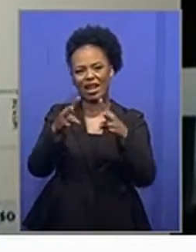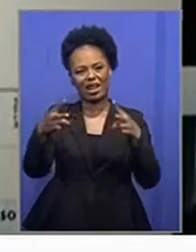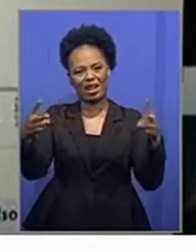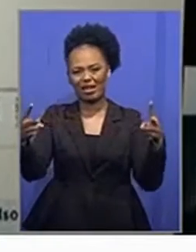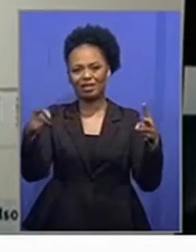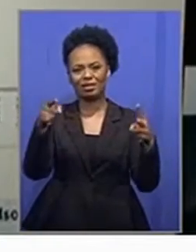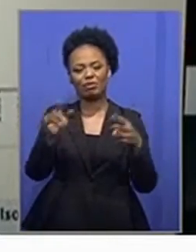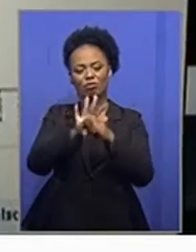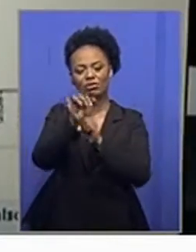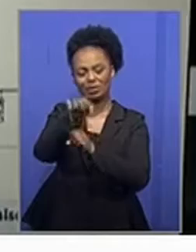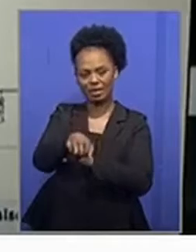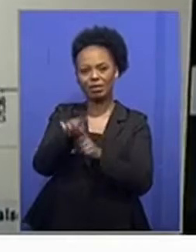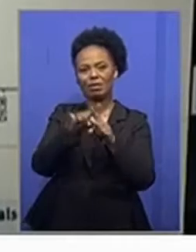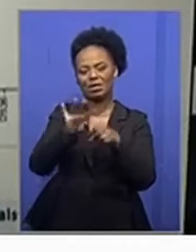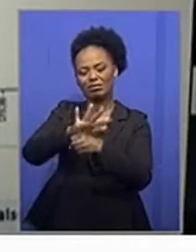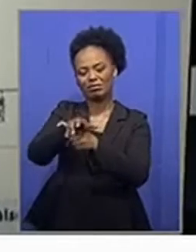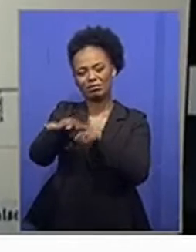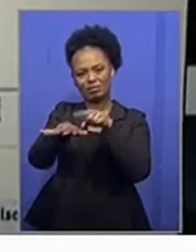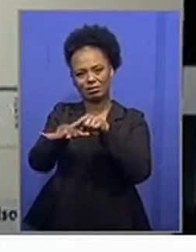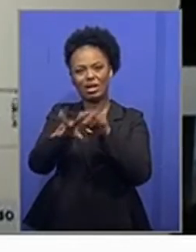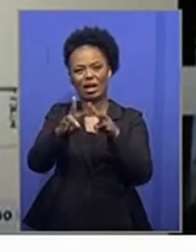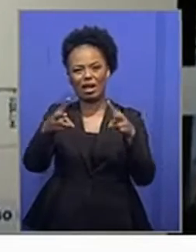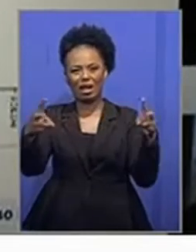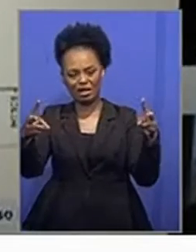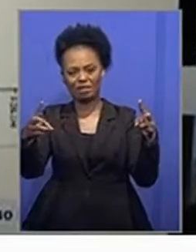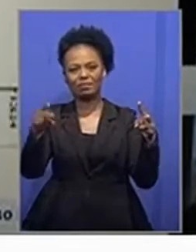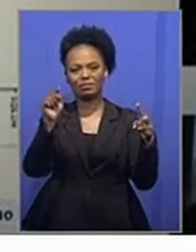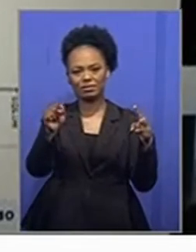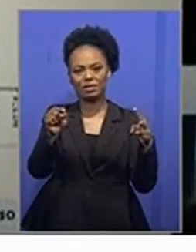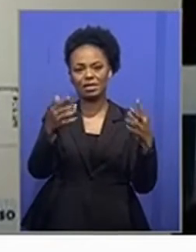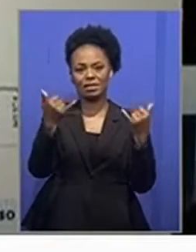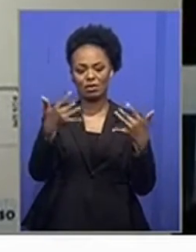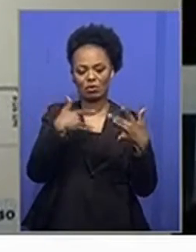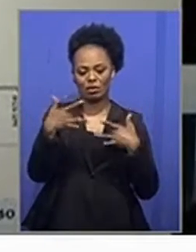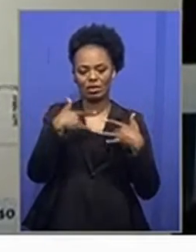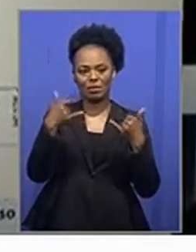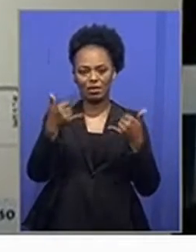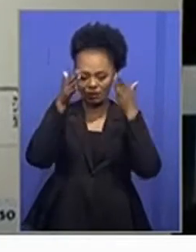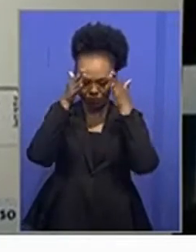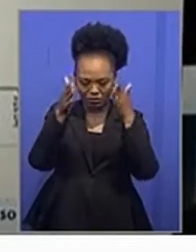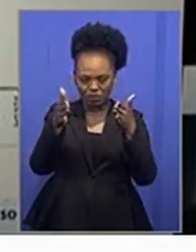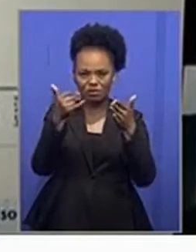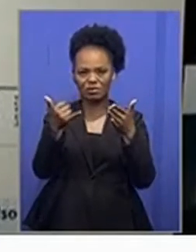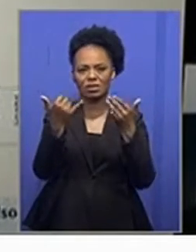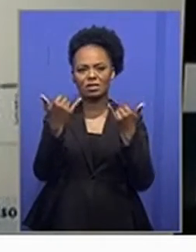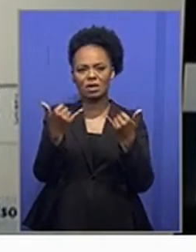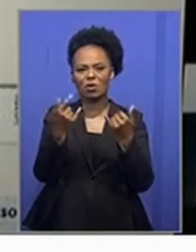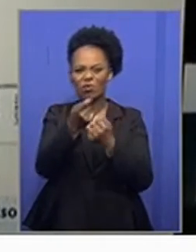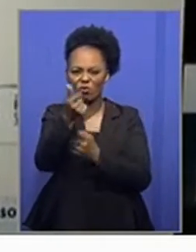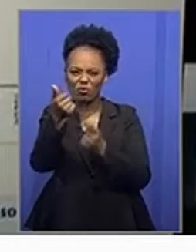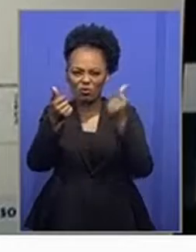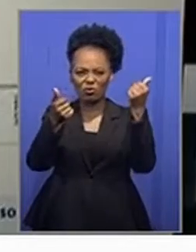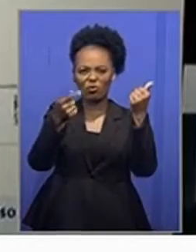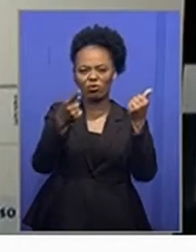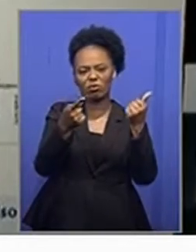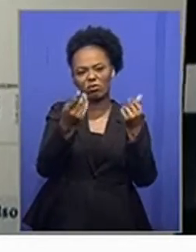concern, but what kind of flagged this for our attention was that there were quite a few mutations that had